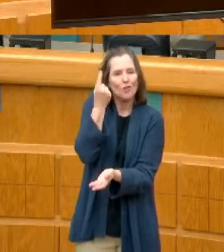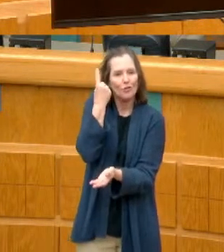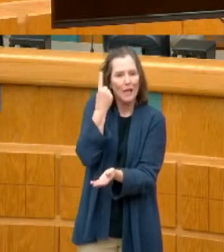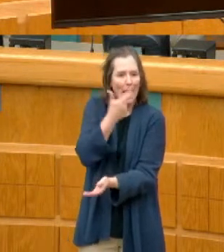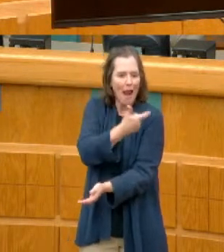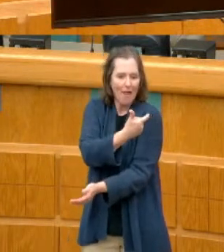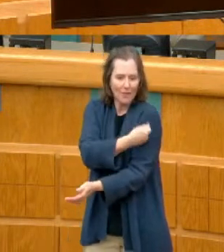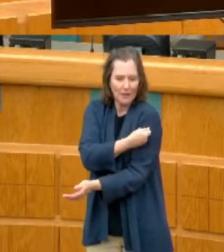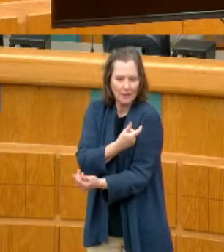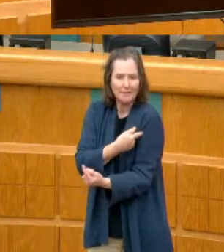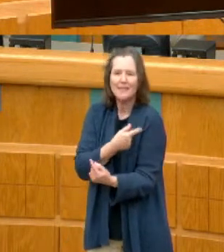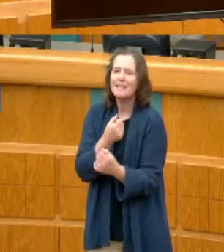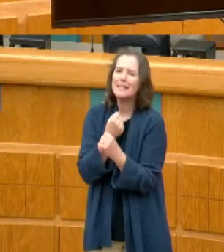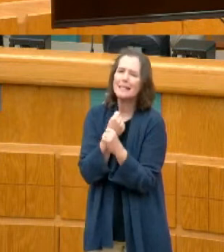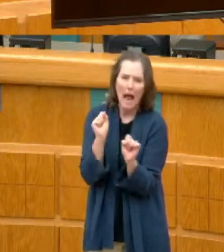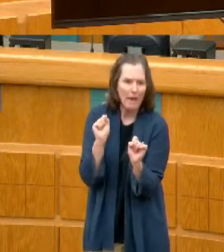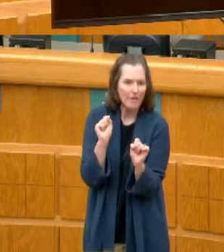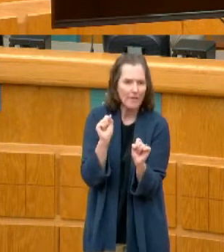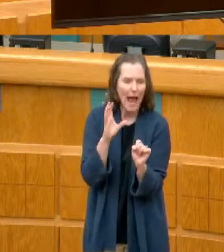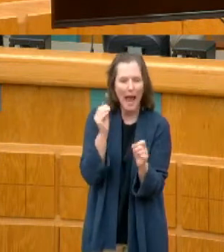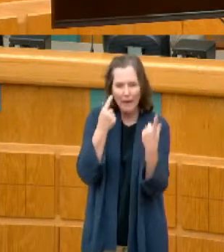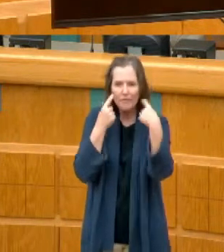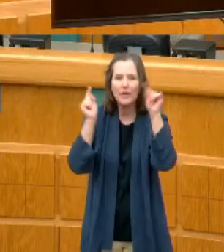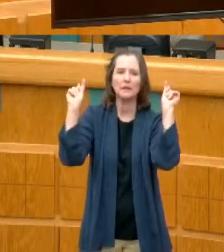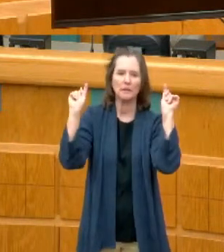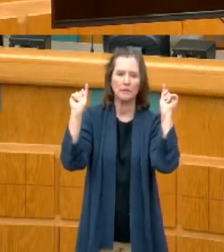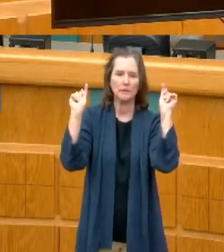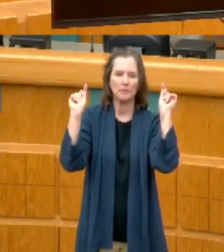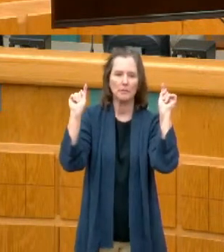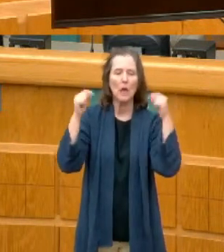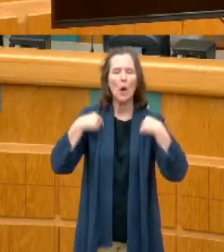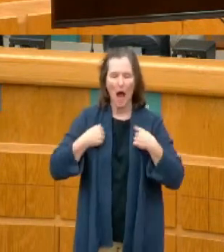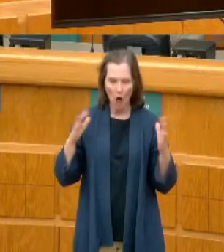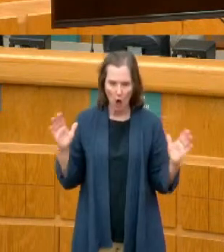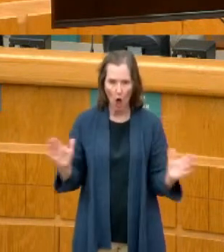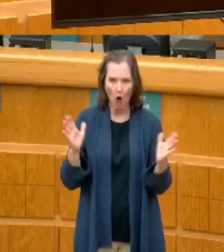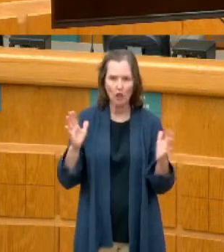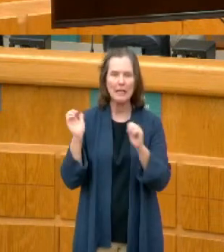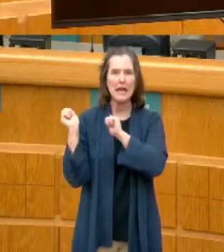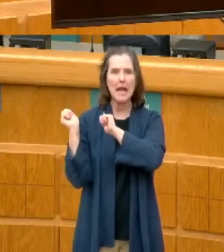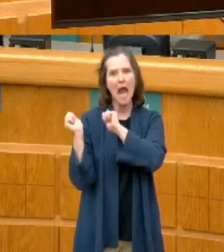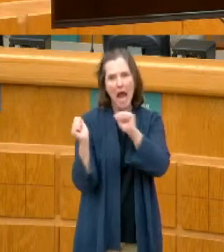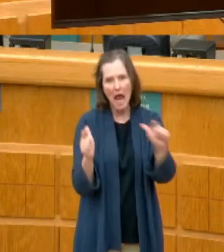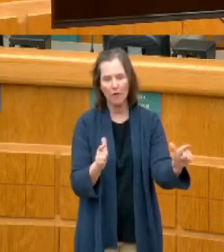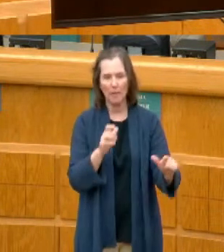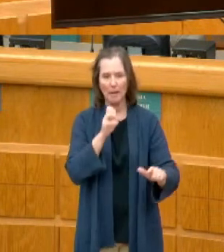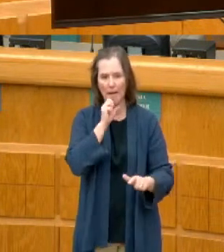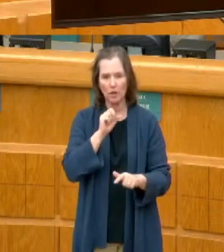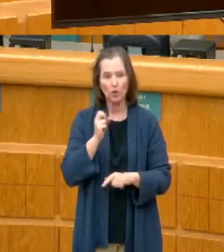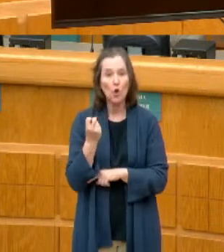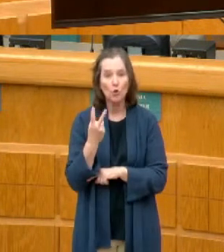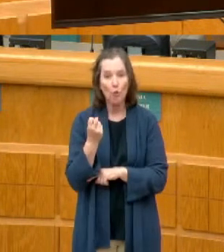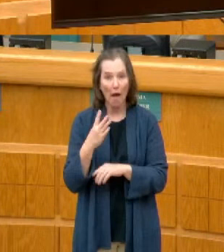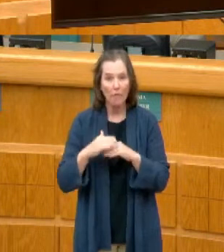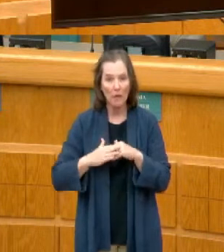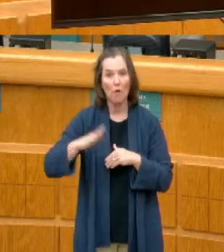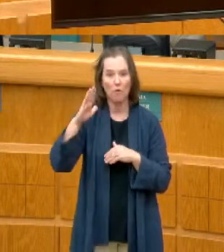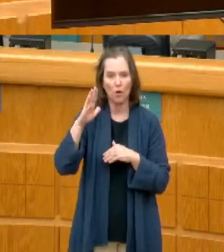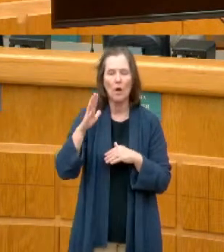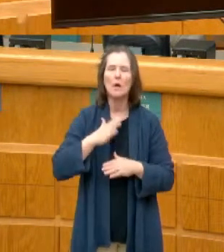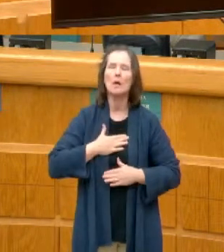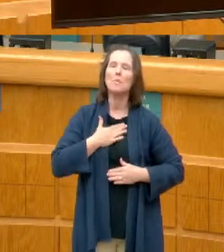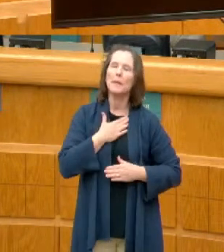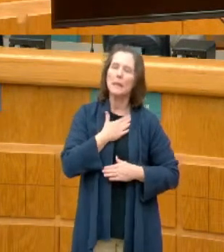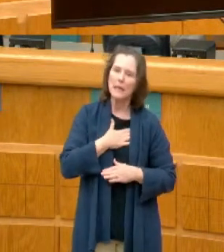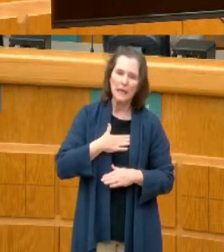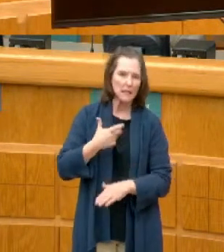And so I urge you, everybody, age 12 and older, please get your vaccine. Don't